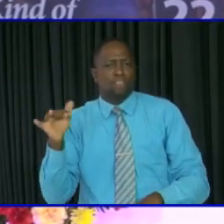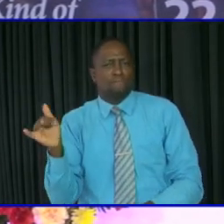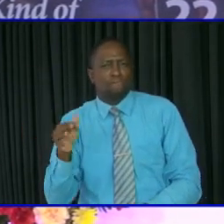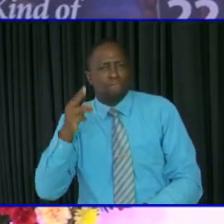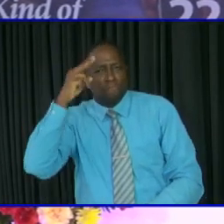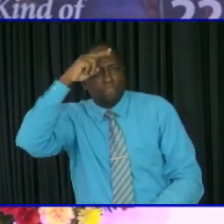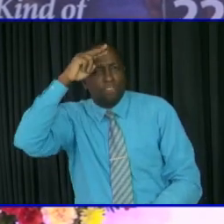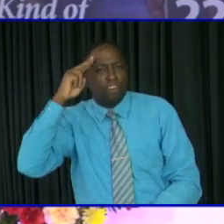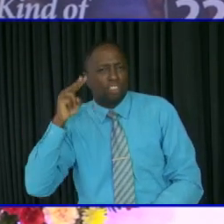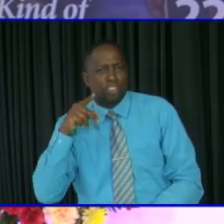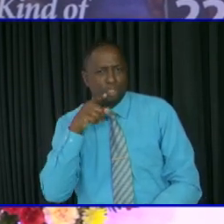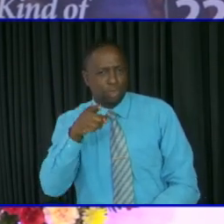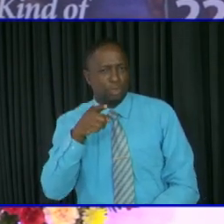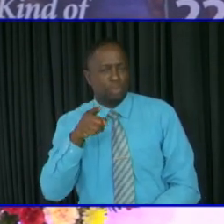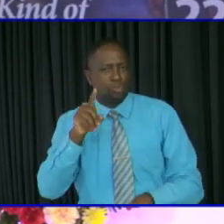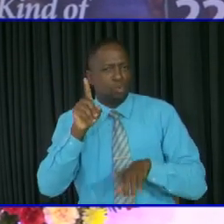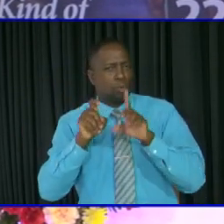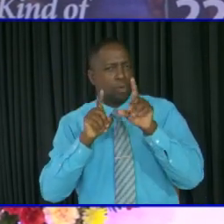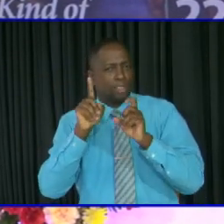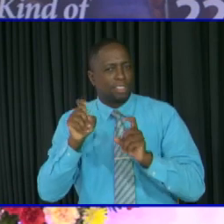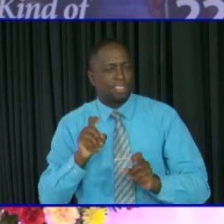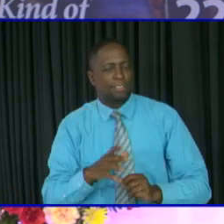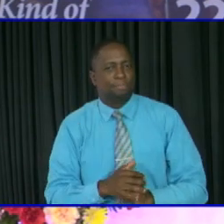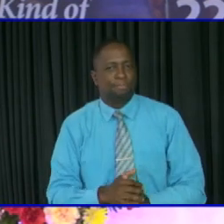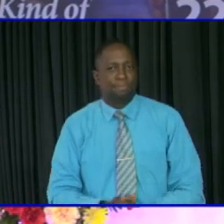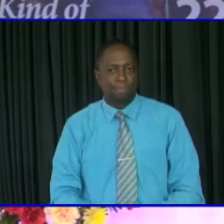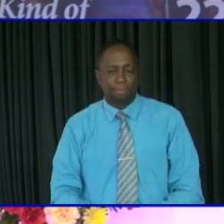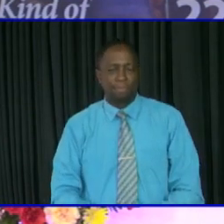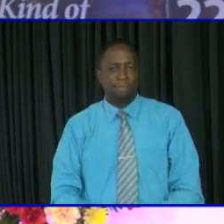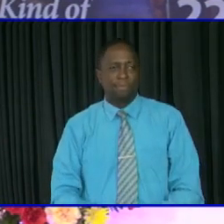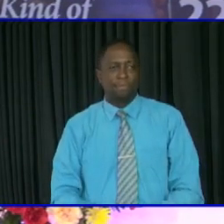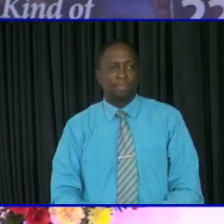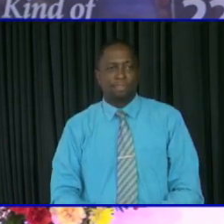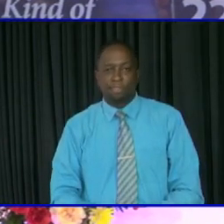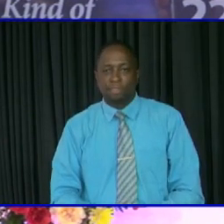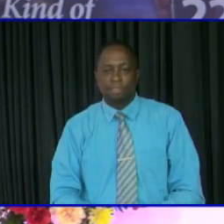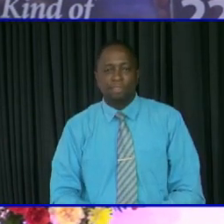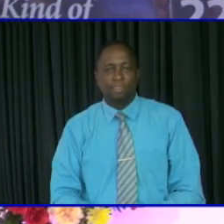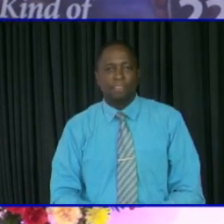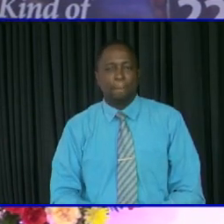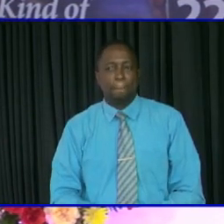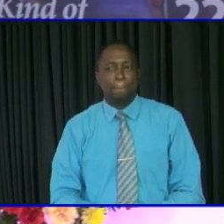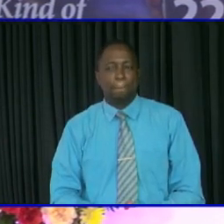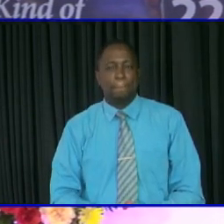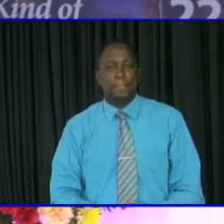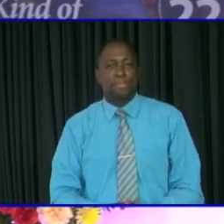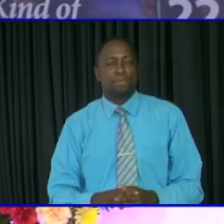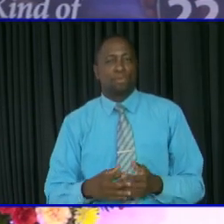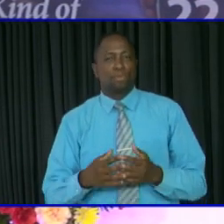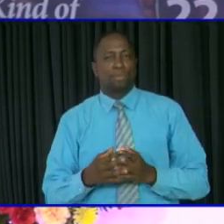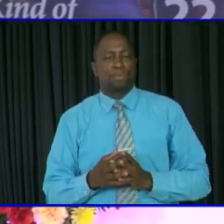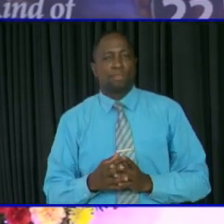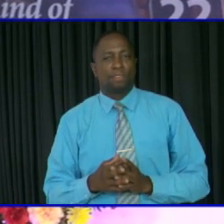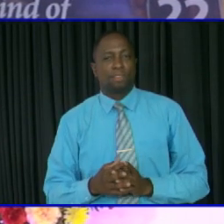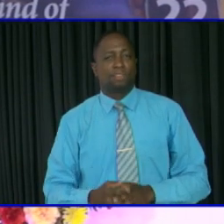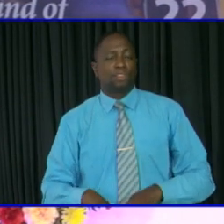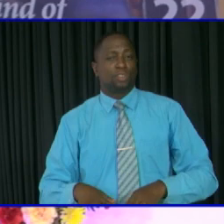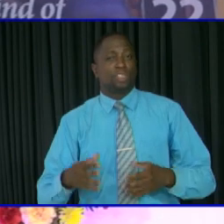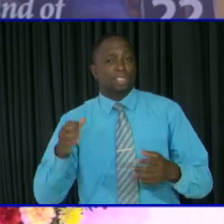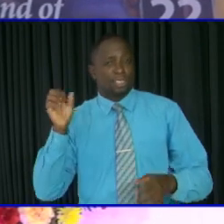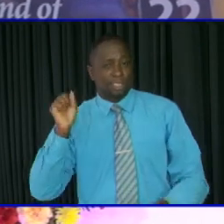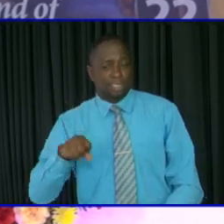are you? Now, while it is a world that is engulfed in